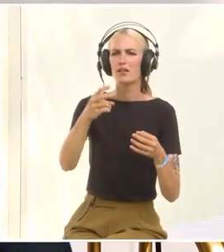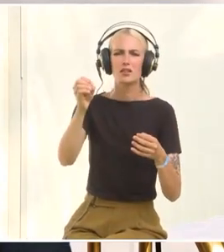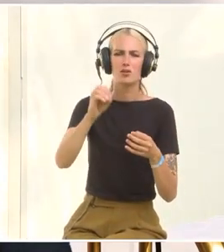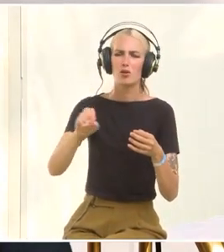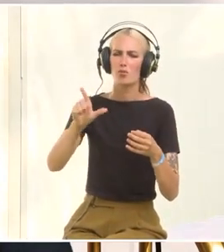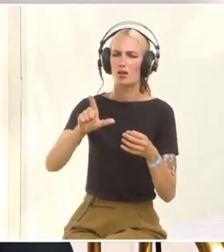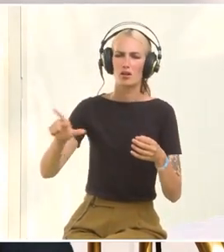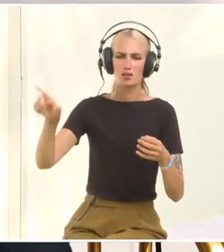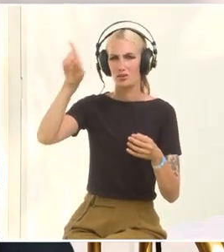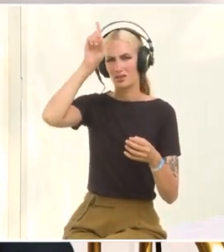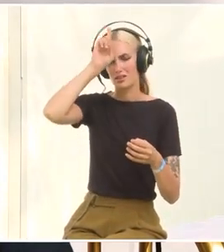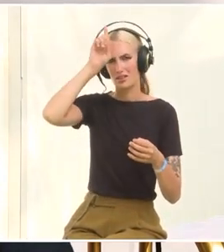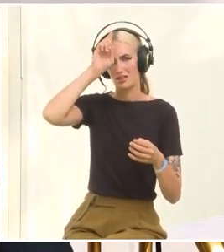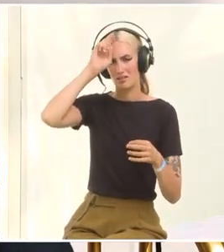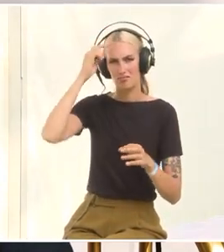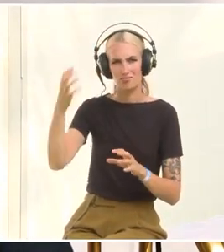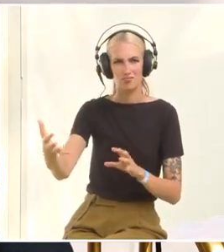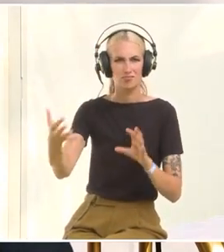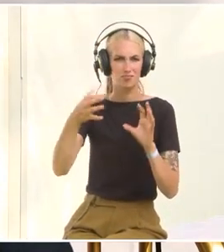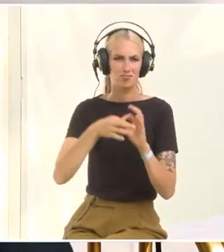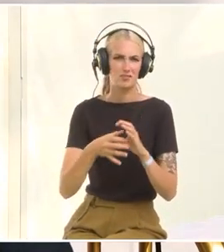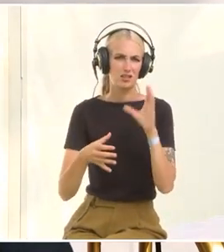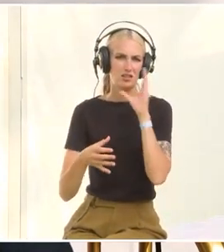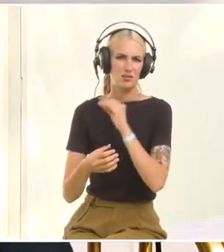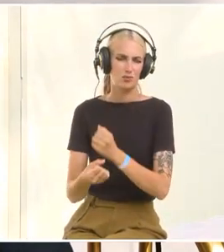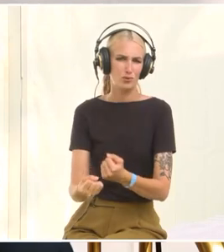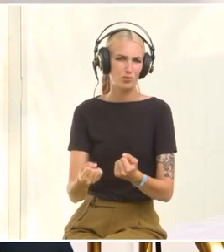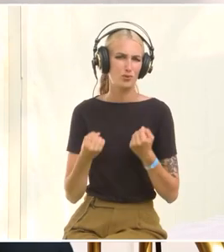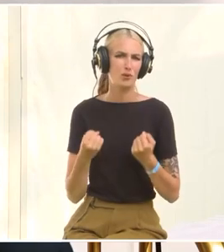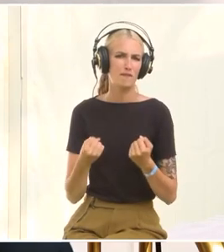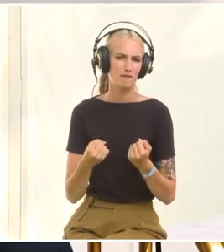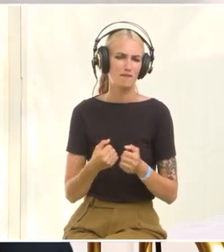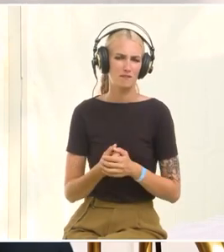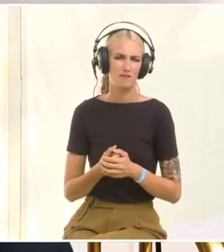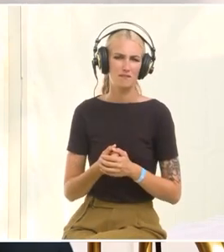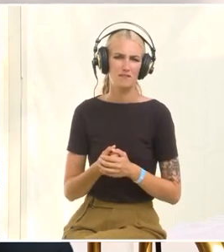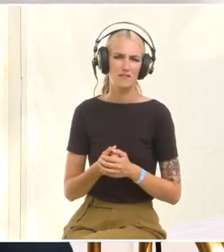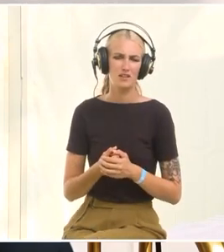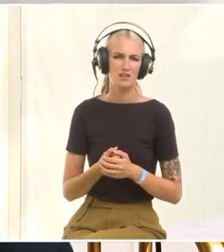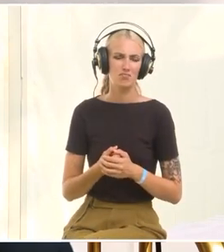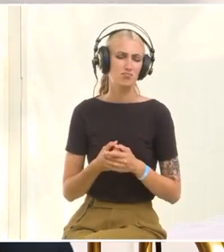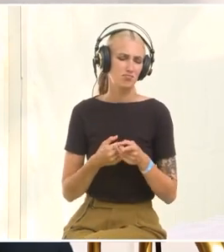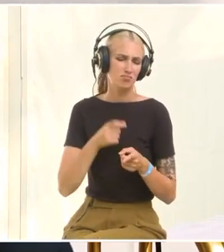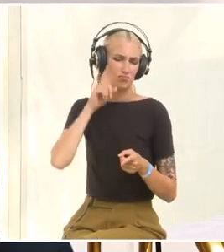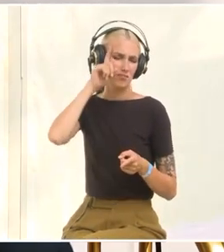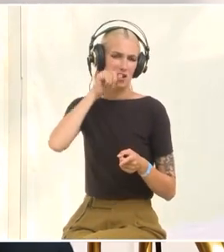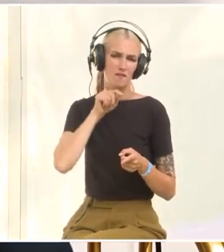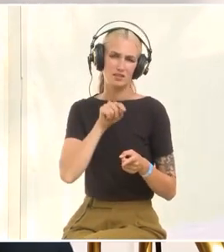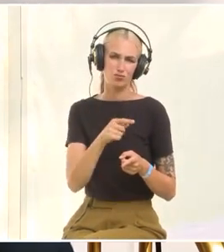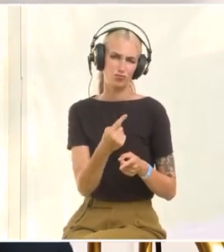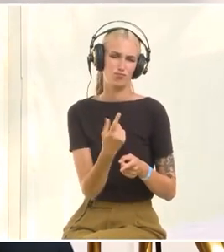countries, because they were there. So the one thing was that they were really digitally connected, and they continue to be. So I think that is one